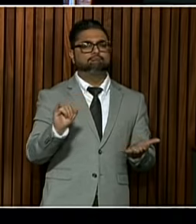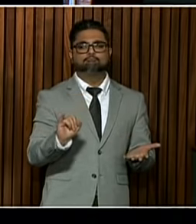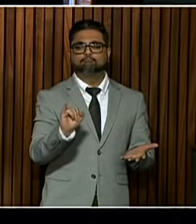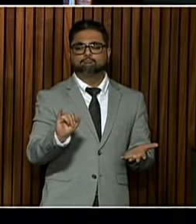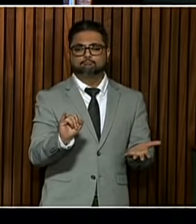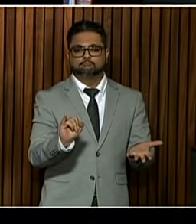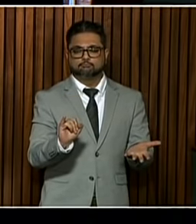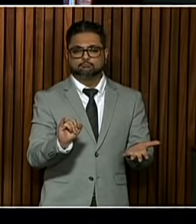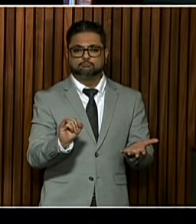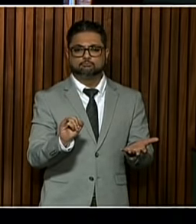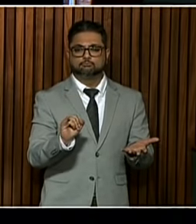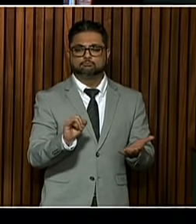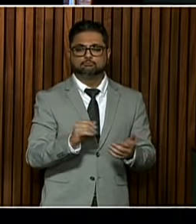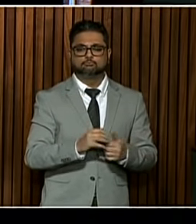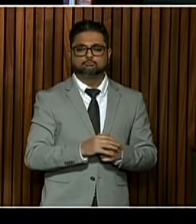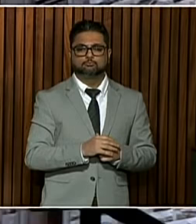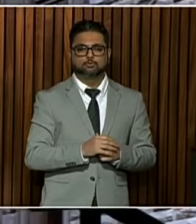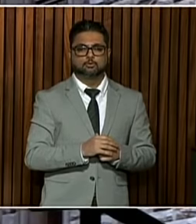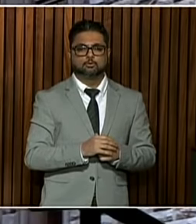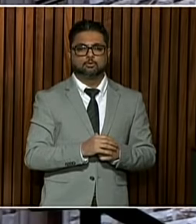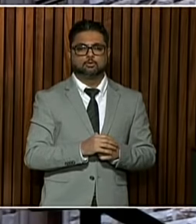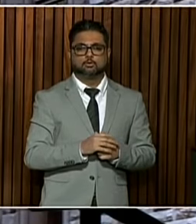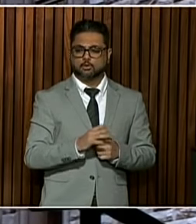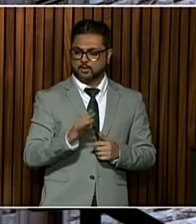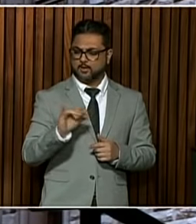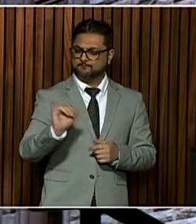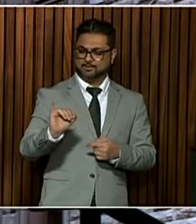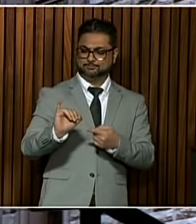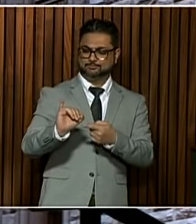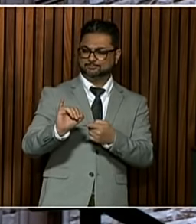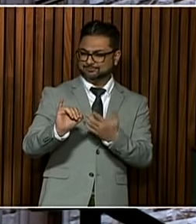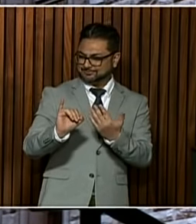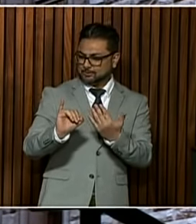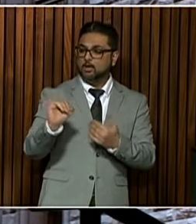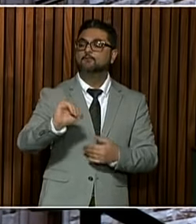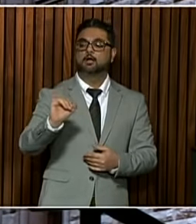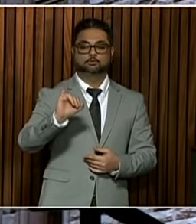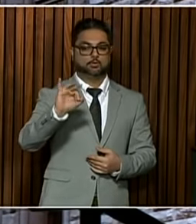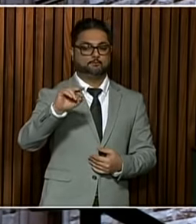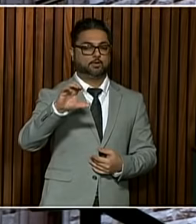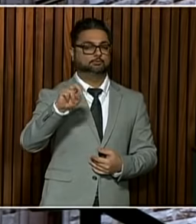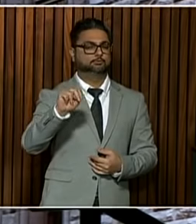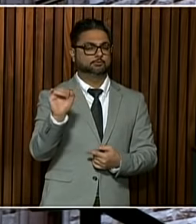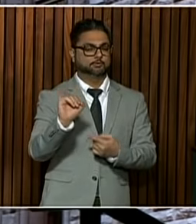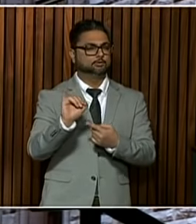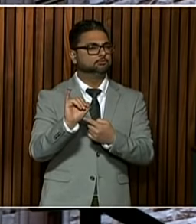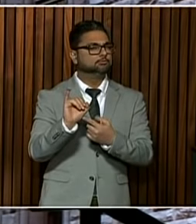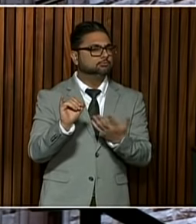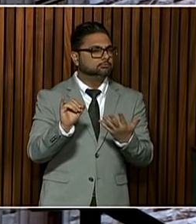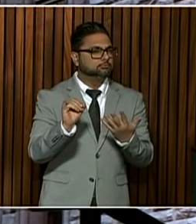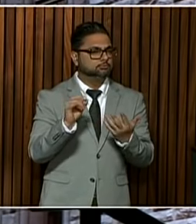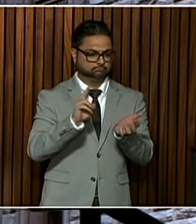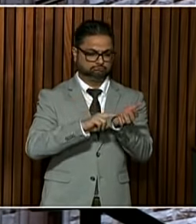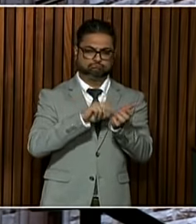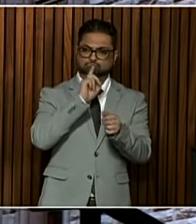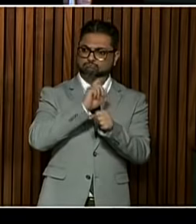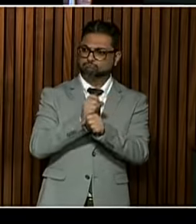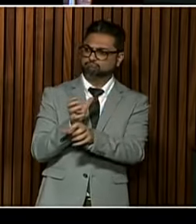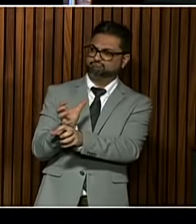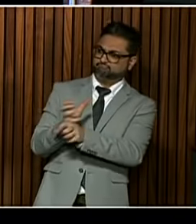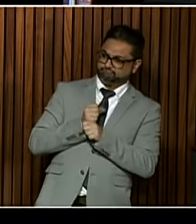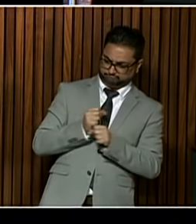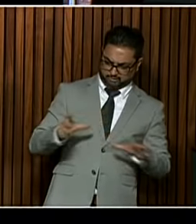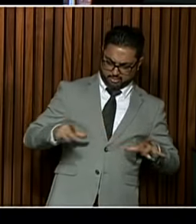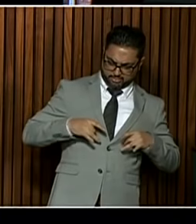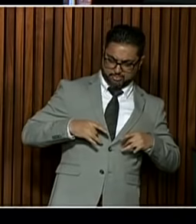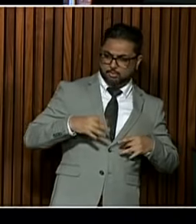I'm trying to look at my data here. No, Dr. Yaffe has that number. I'm looking at my large sheet here. And